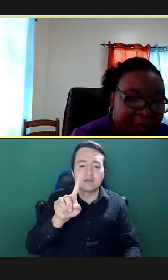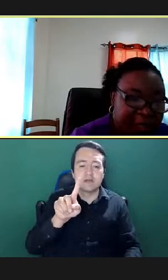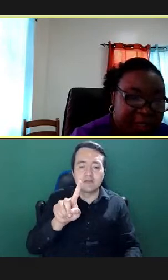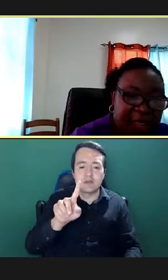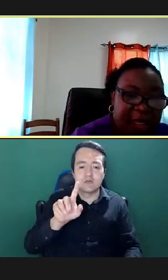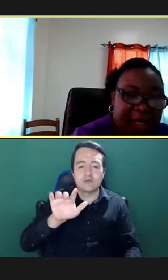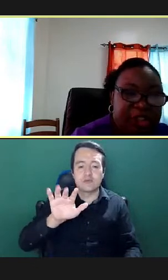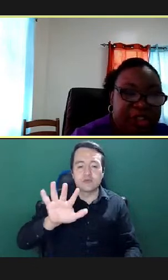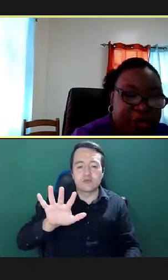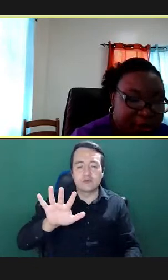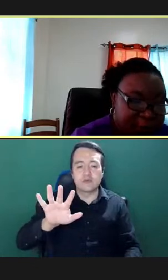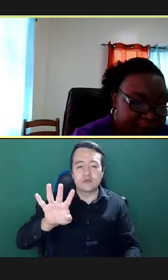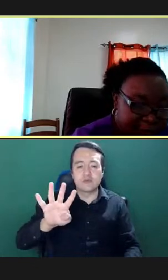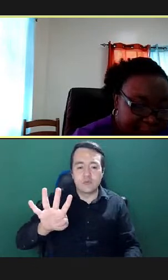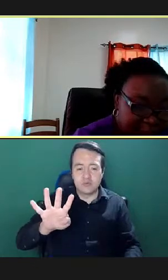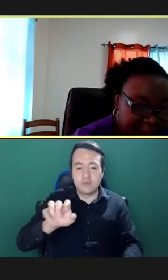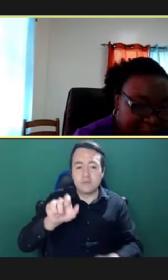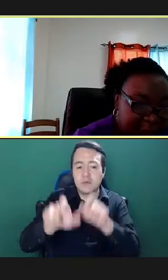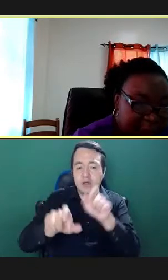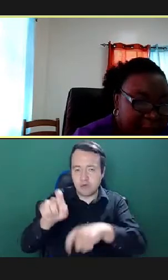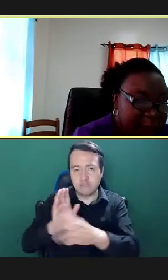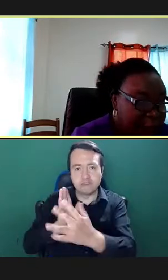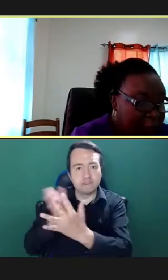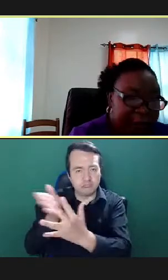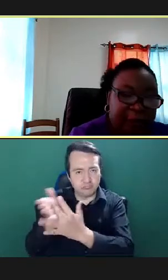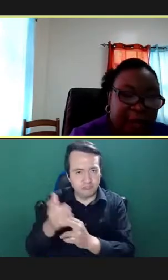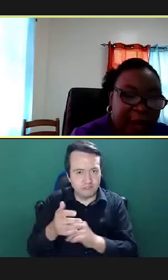2021, there should be